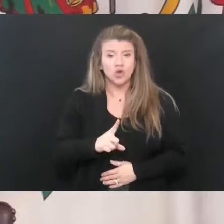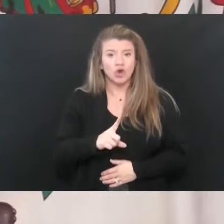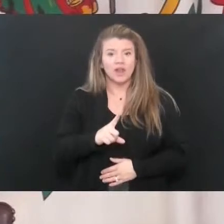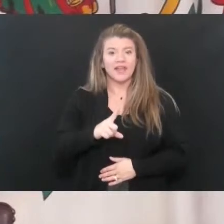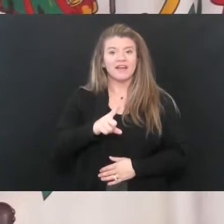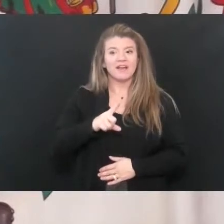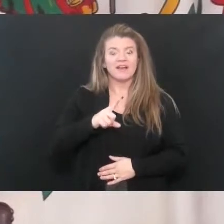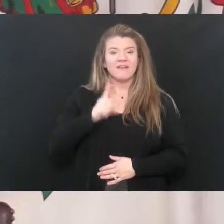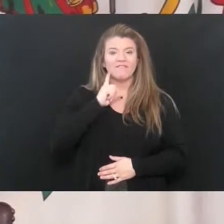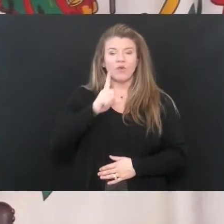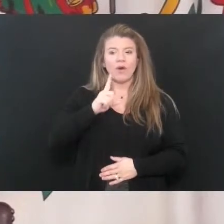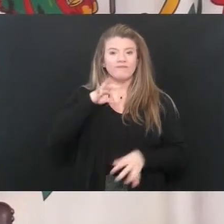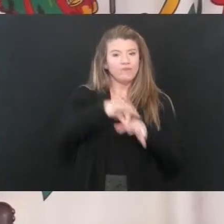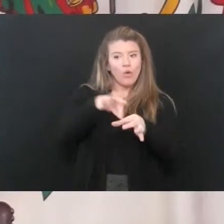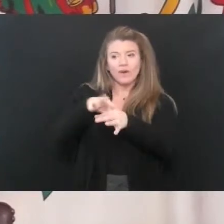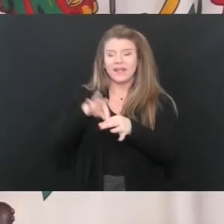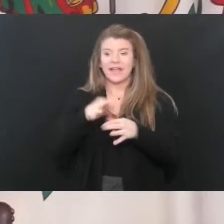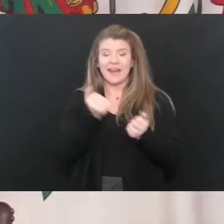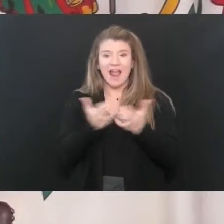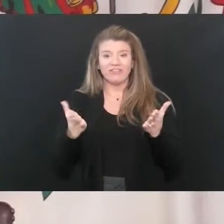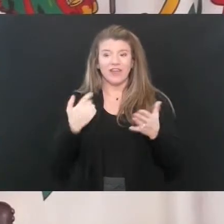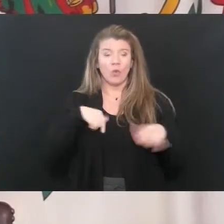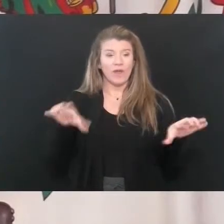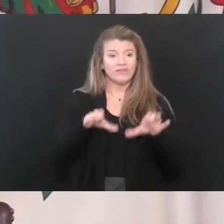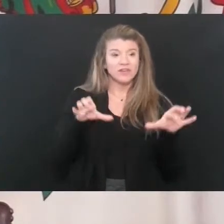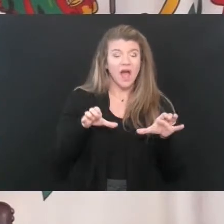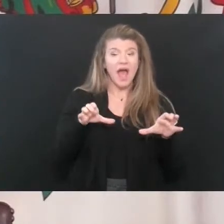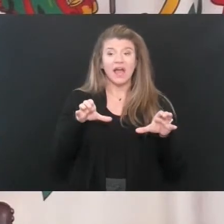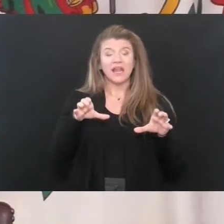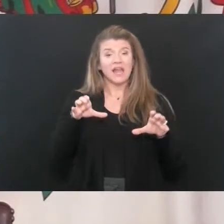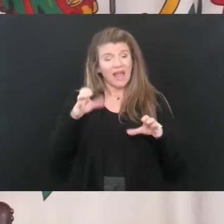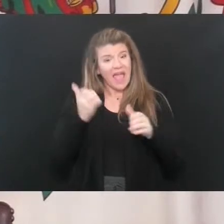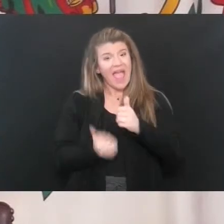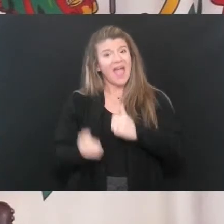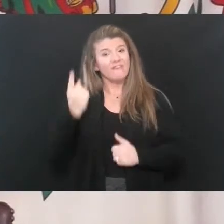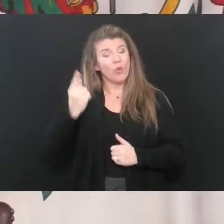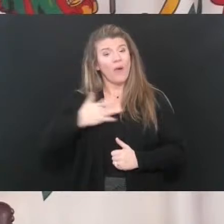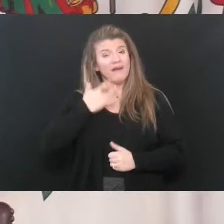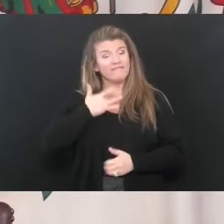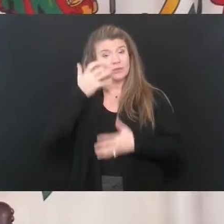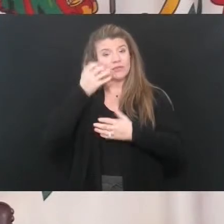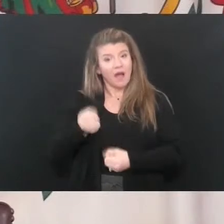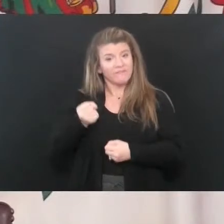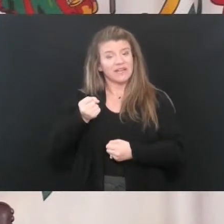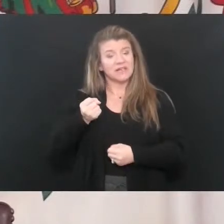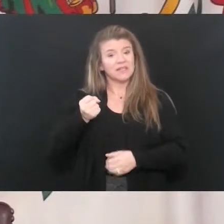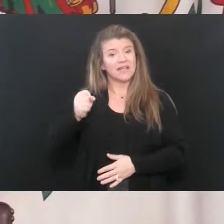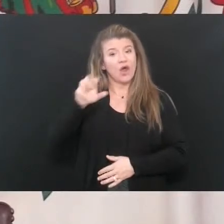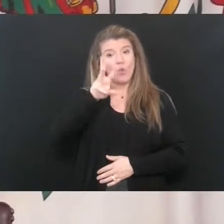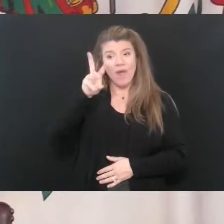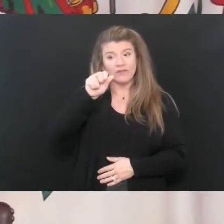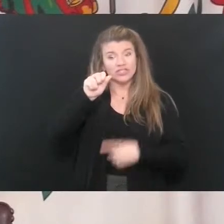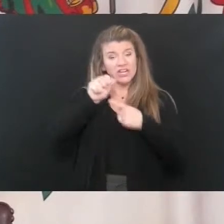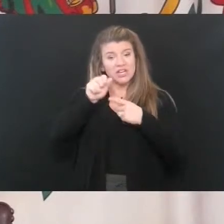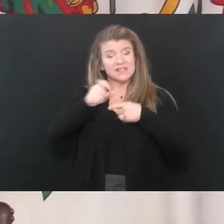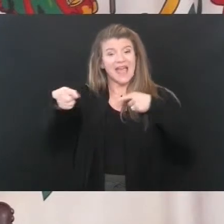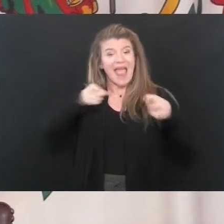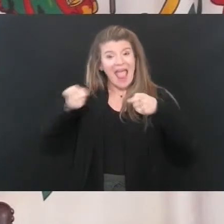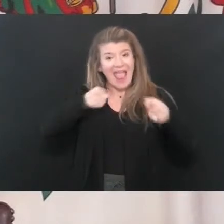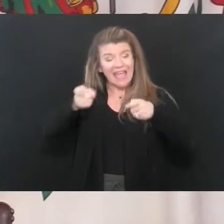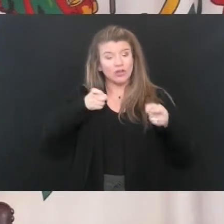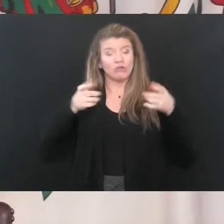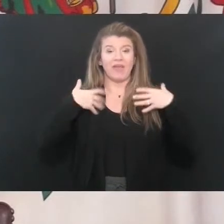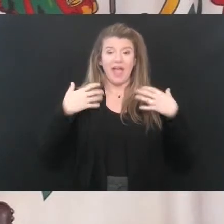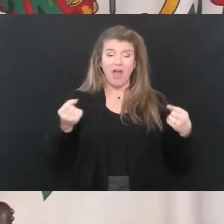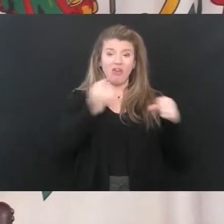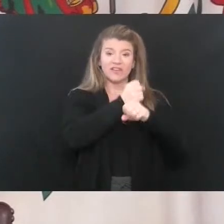standpoint of the polling and everything that we've done, everybody feels pretty confident in West Virginia that we've handled the health and